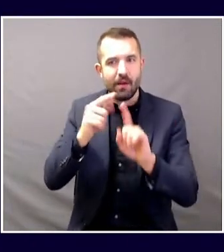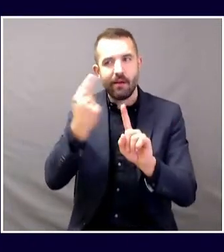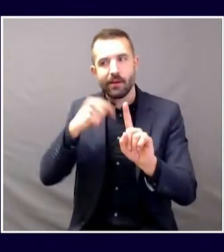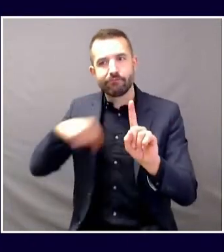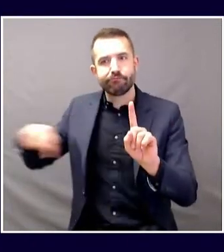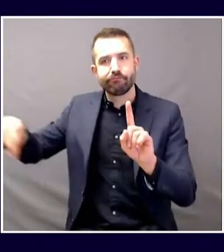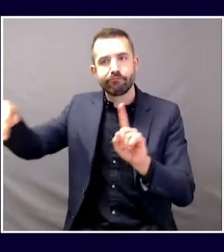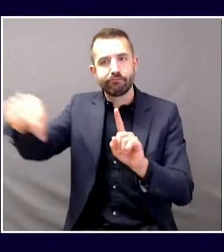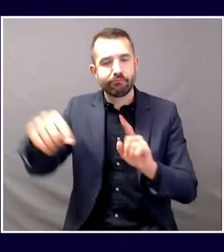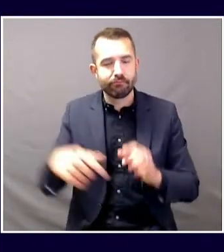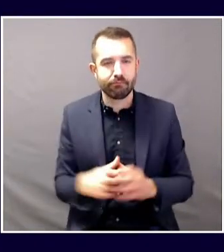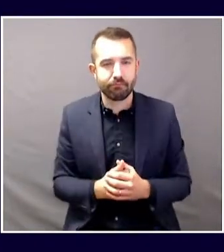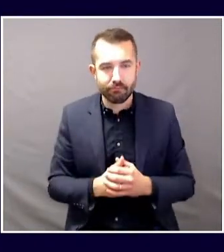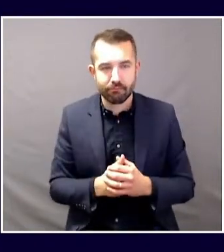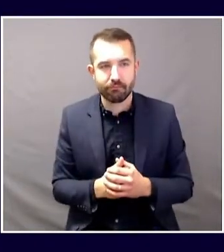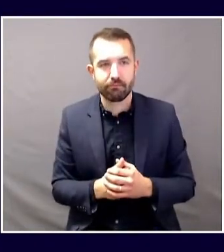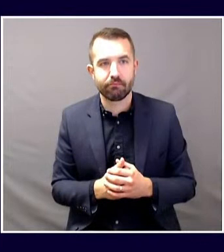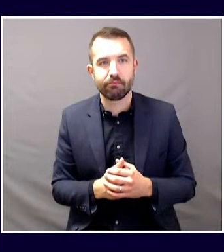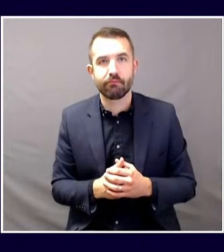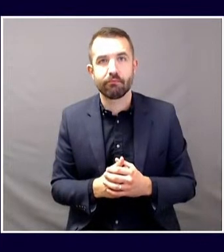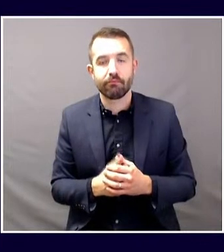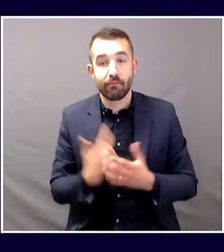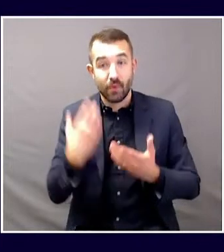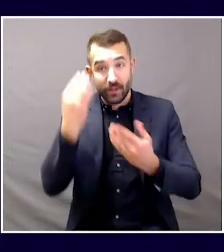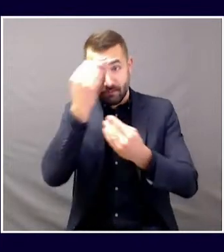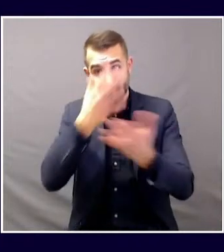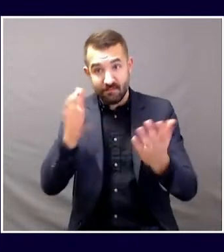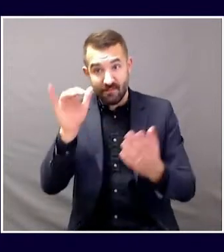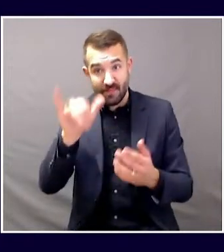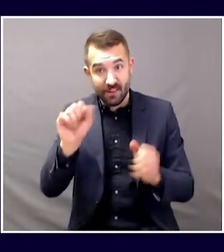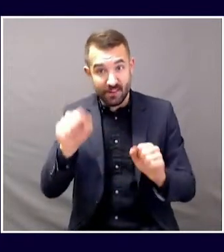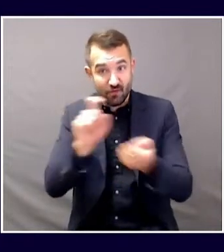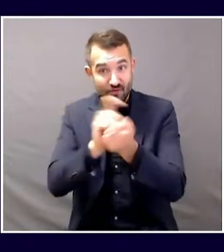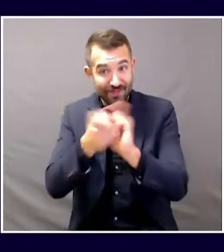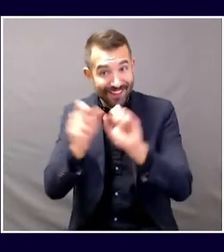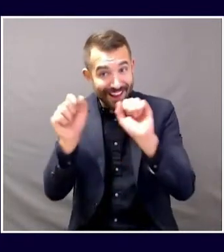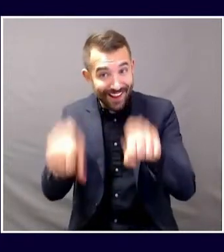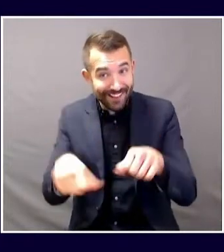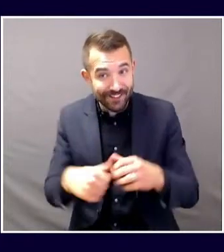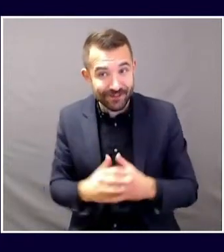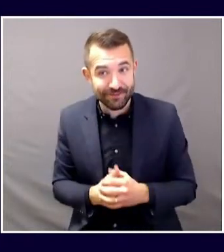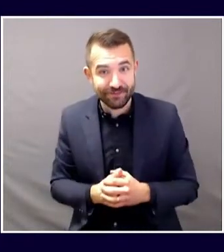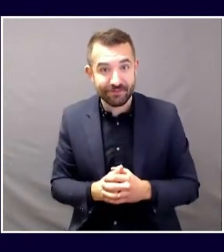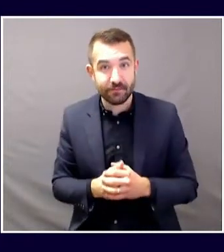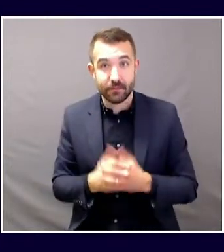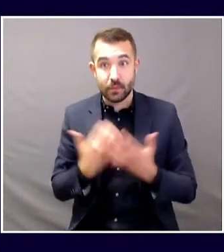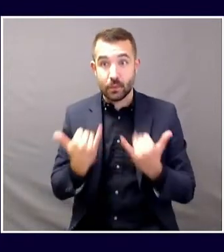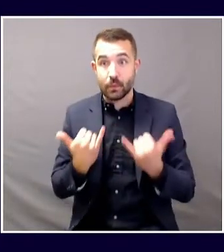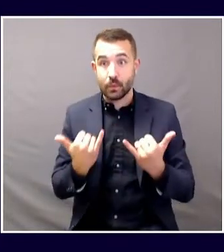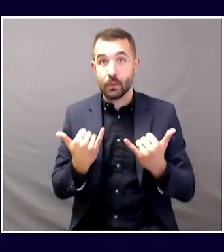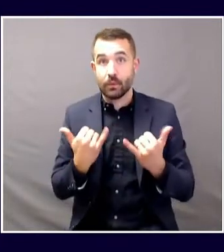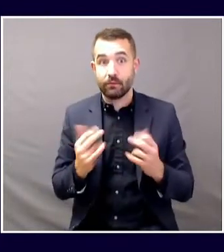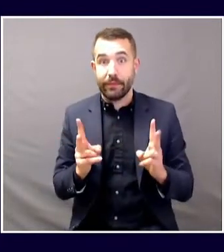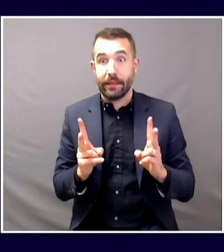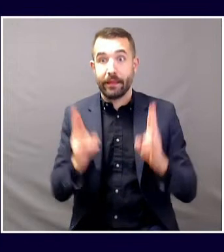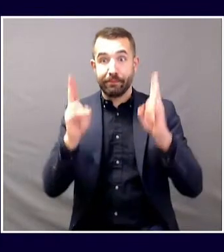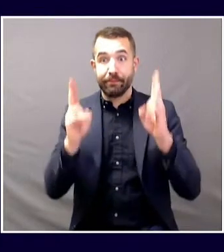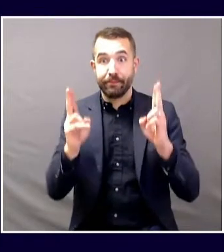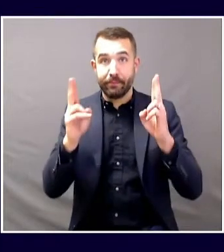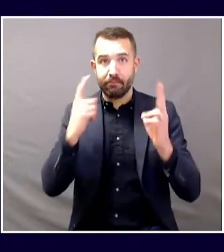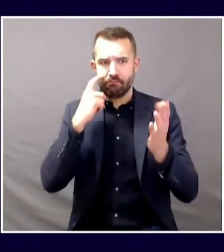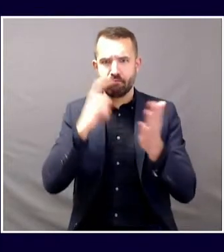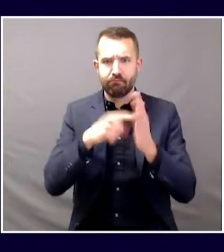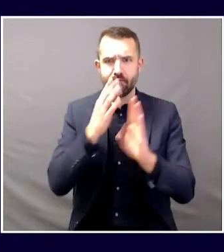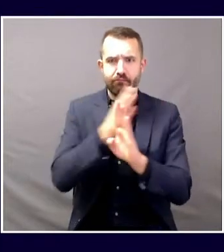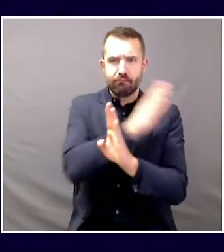by noting that that could change. This is based on where we are today. And indeed, one of our operational goals